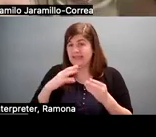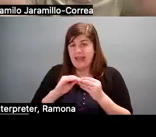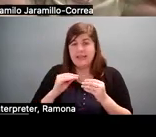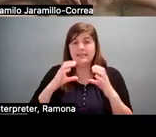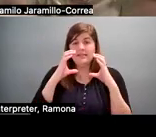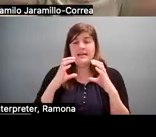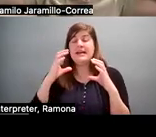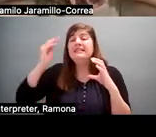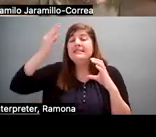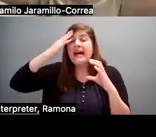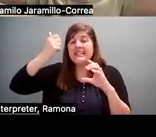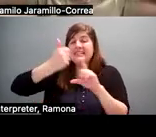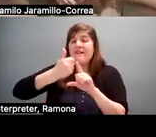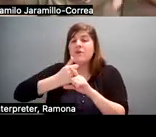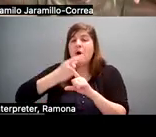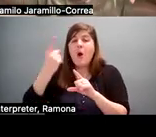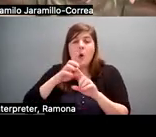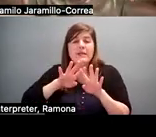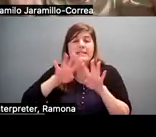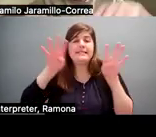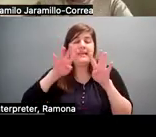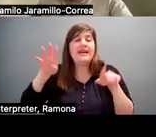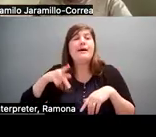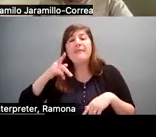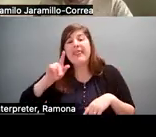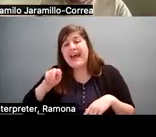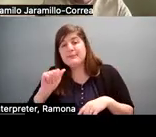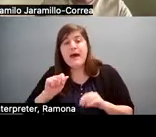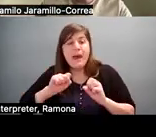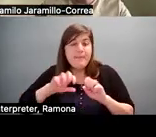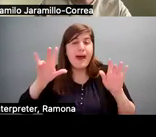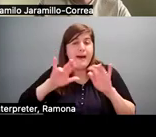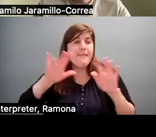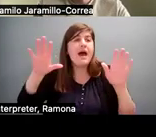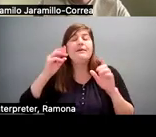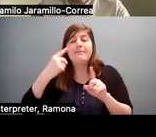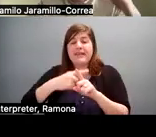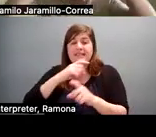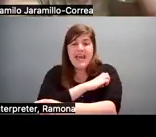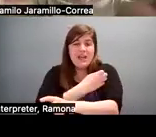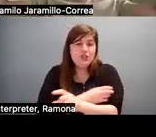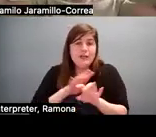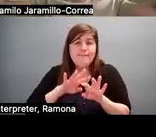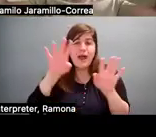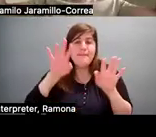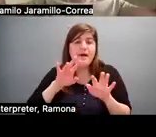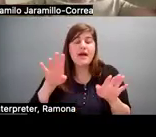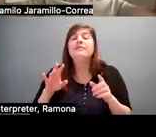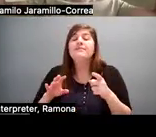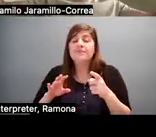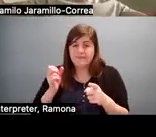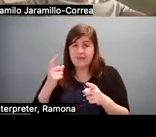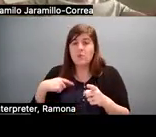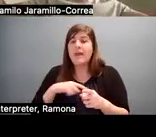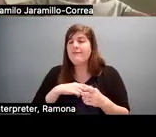always throwing plasma and energy in all directions. But here on Earth, we're very lucky because we have this nice umbrella that protects us